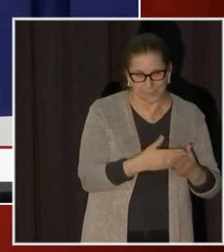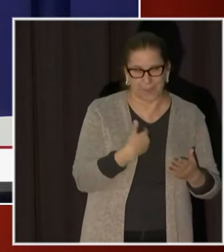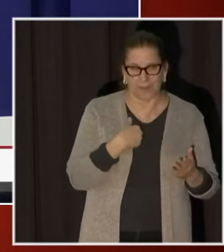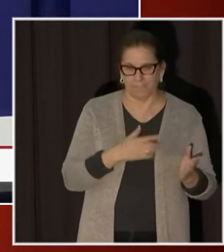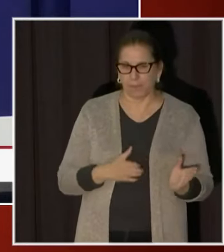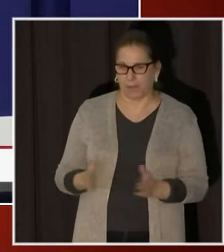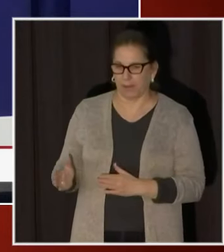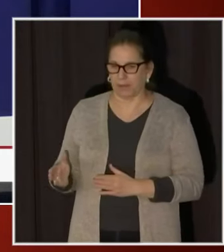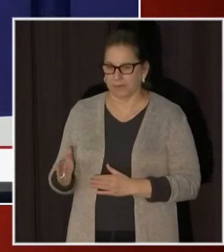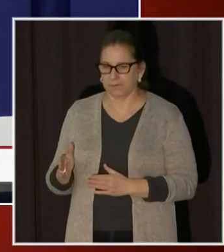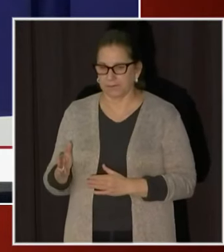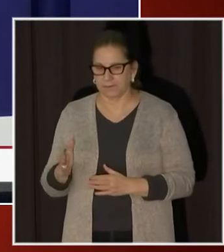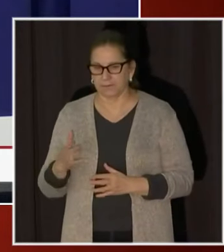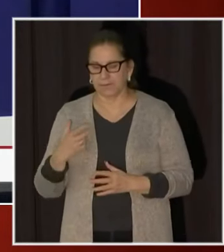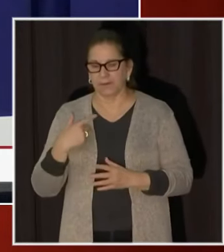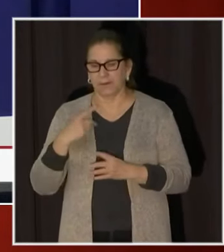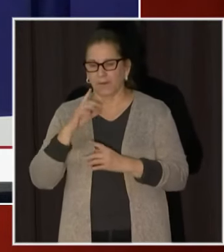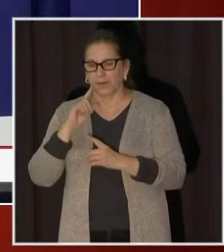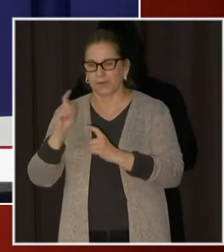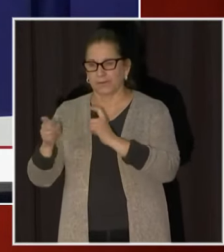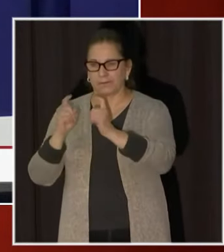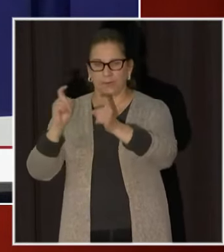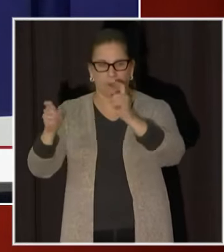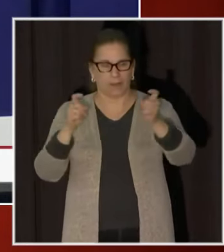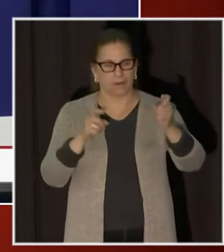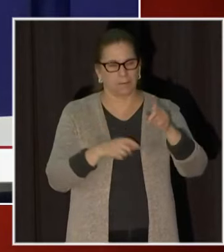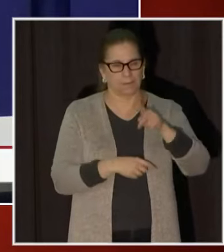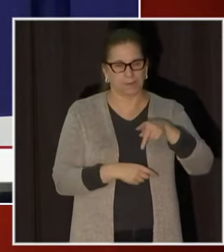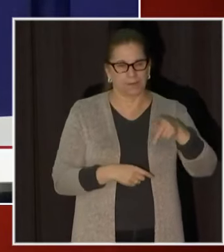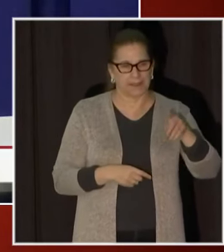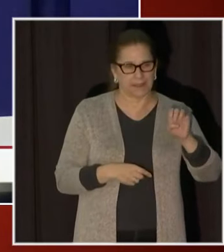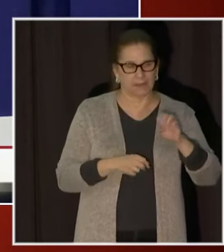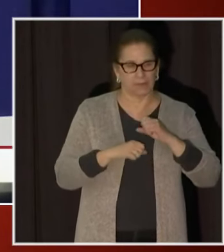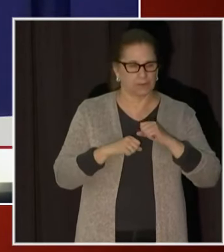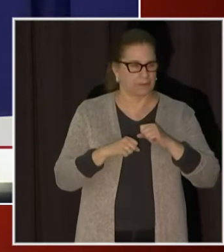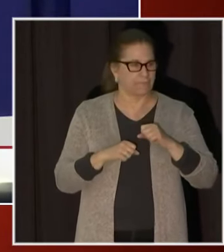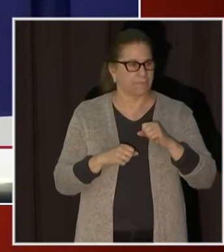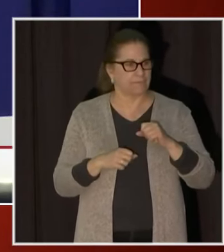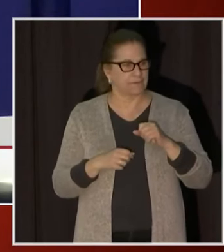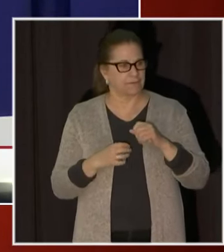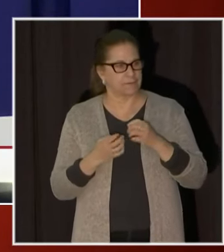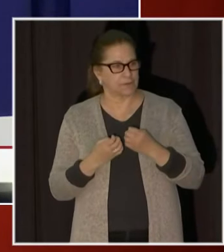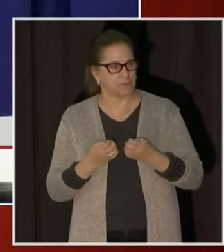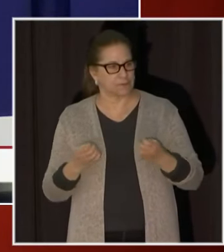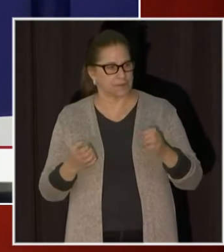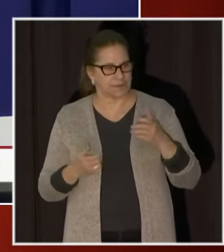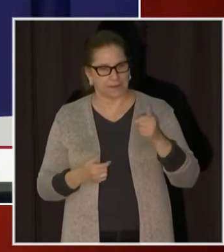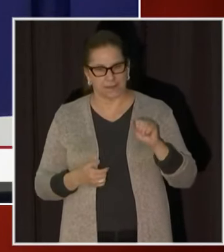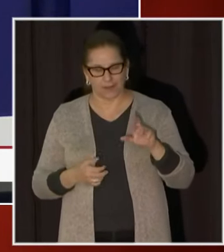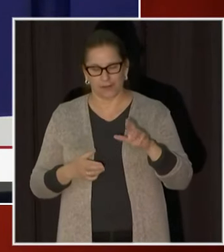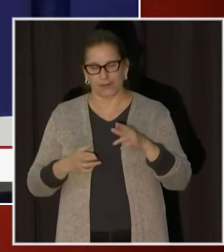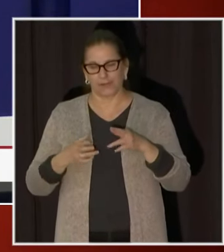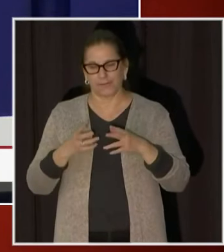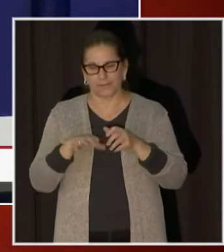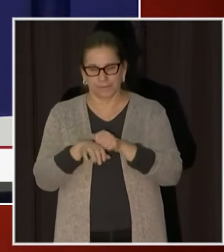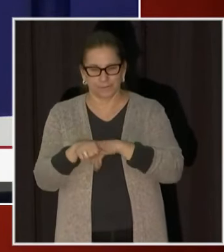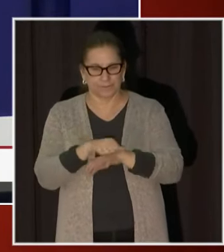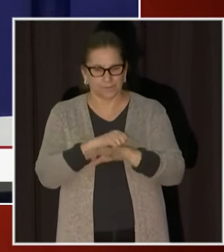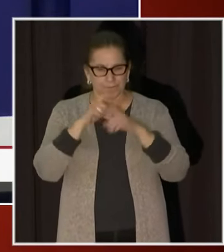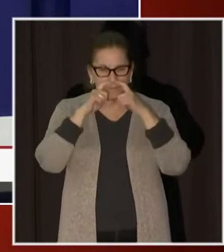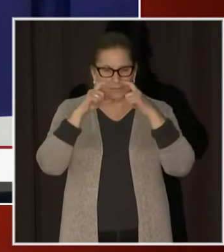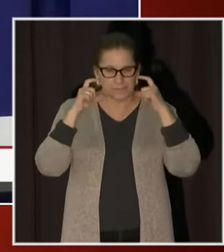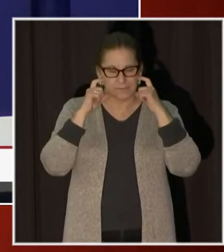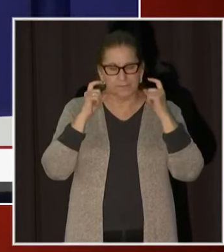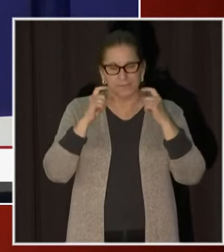well as Unity Healthcare as well, also received one of the point of care instruments. And then on the